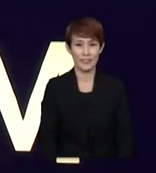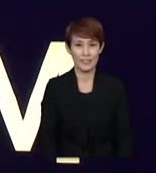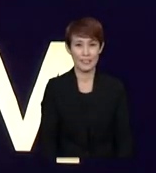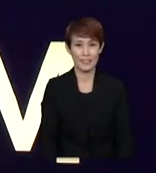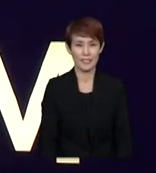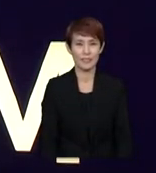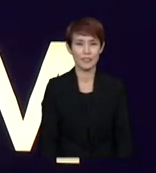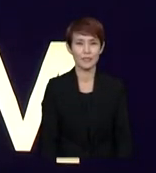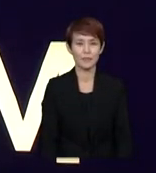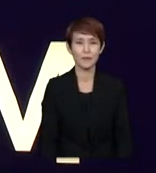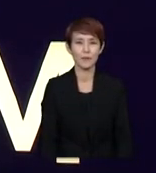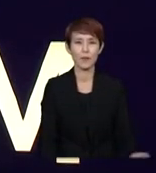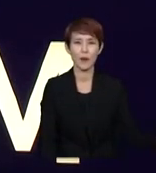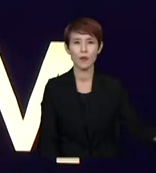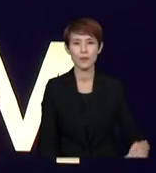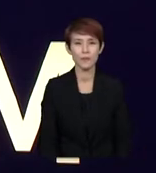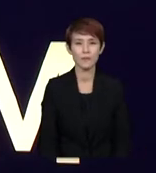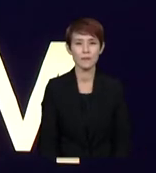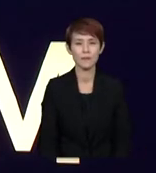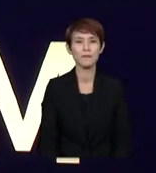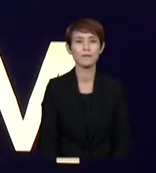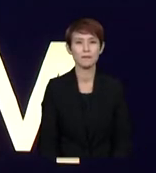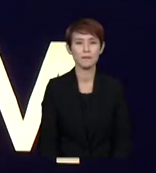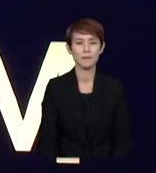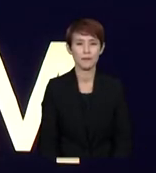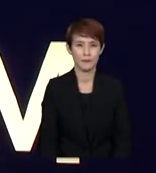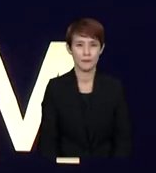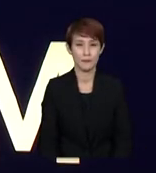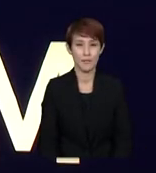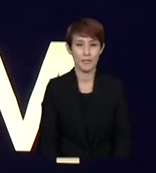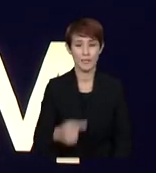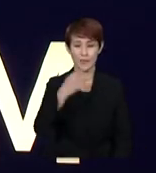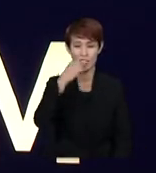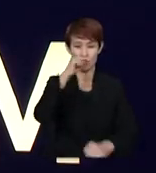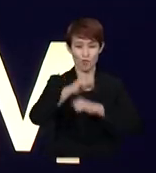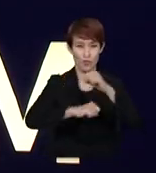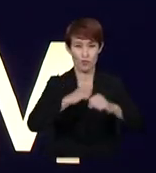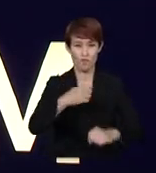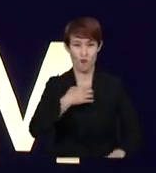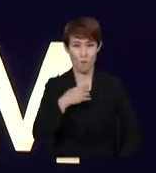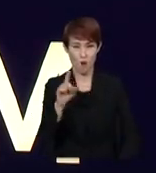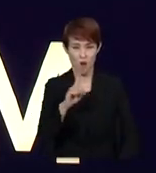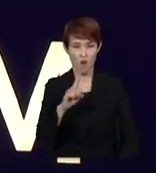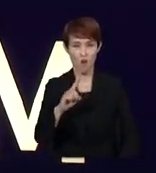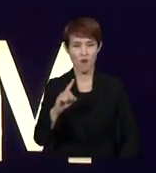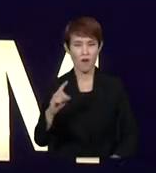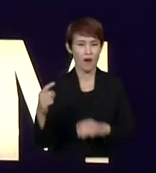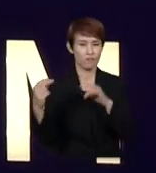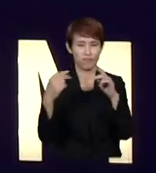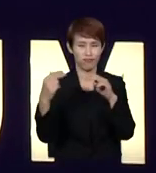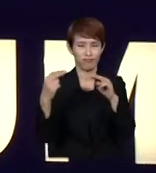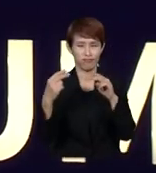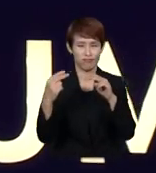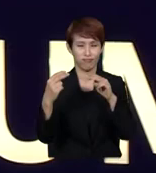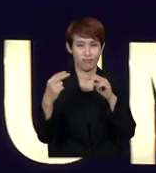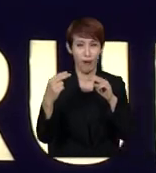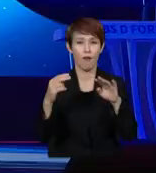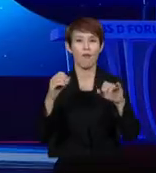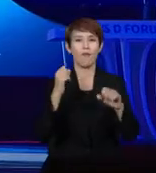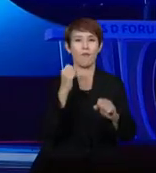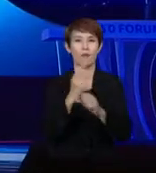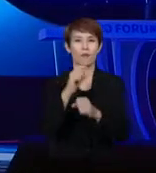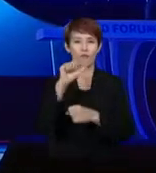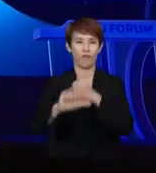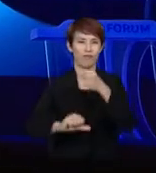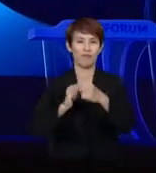intense debate about the so-called crisis of democracy, of which we've had now well over half a